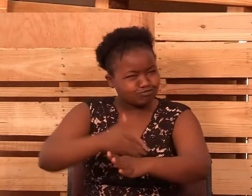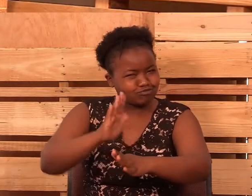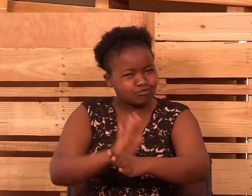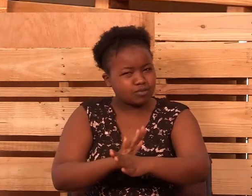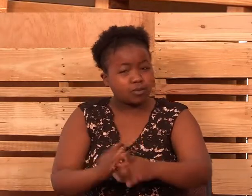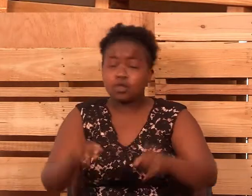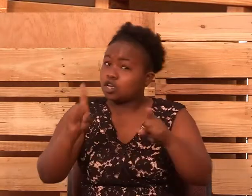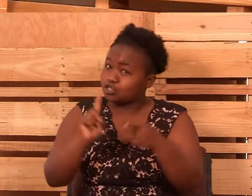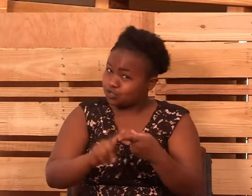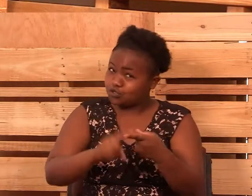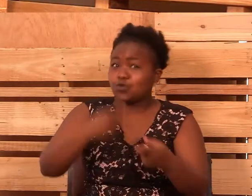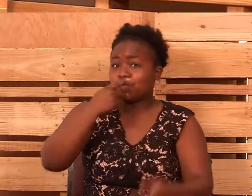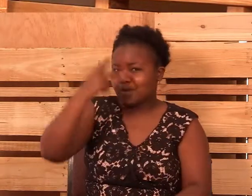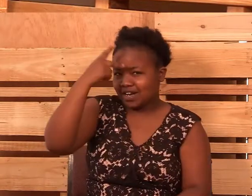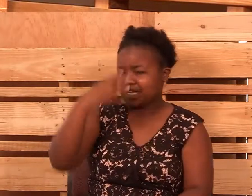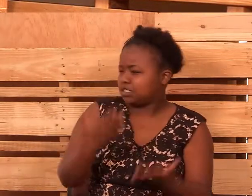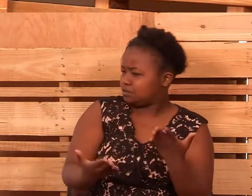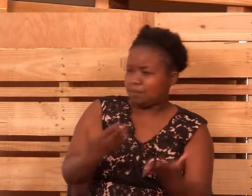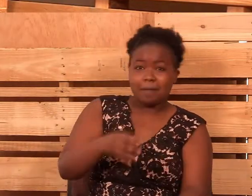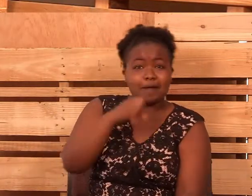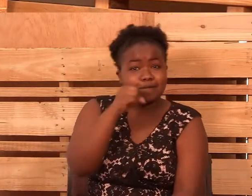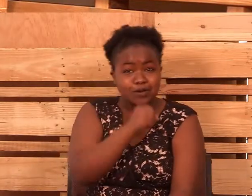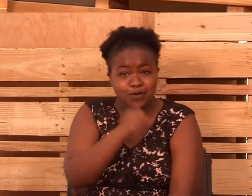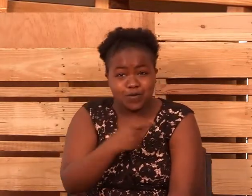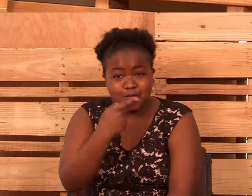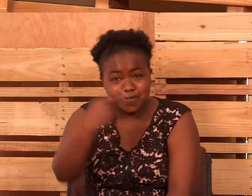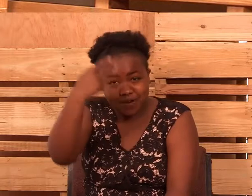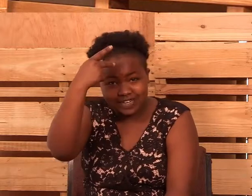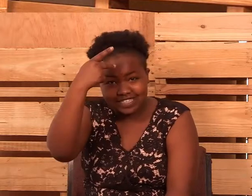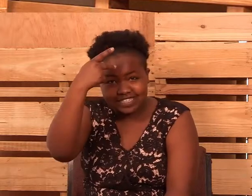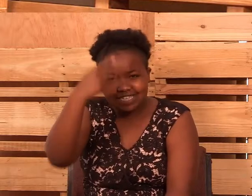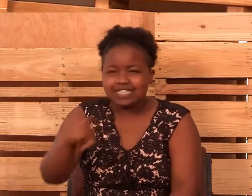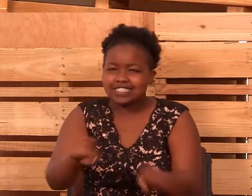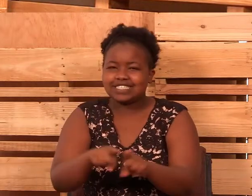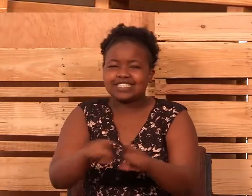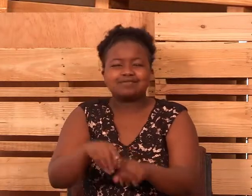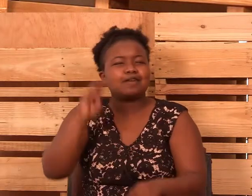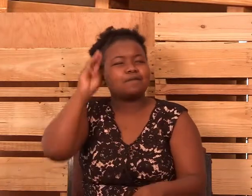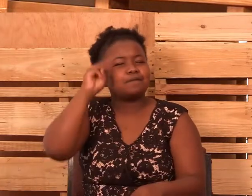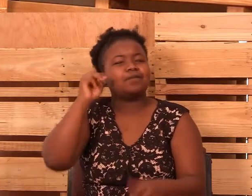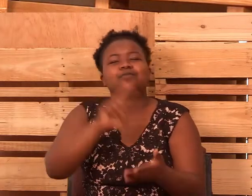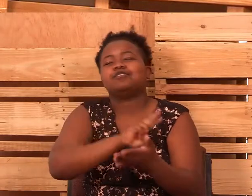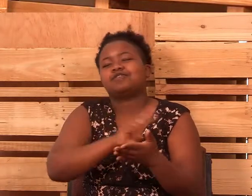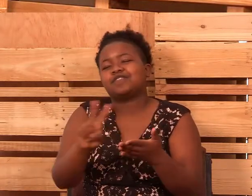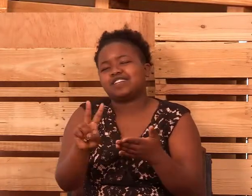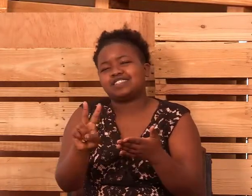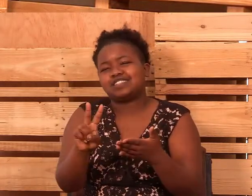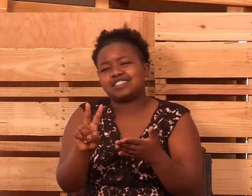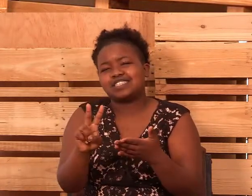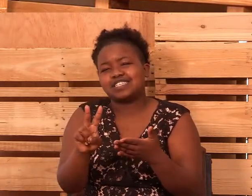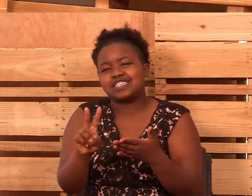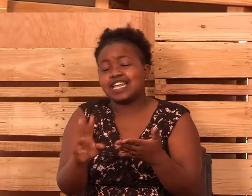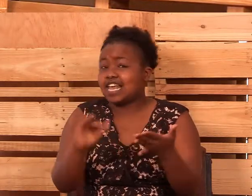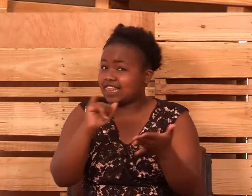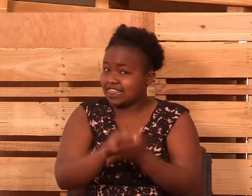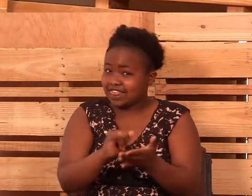your grandparents. You can recite the memory verse, and that you make us